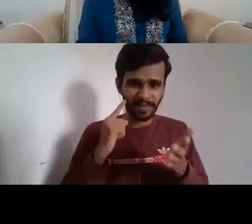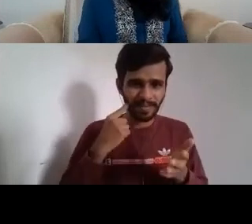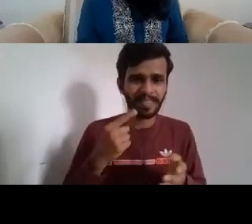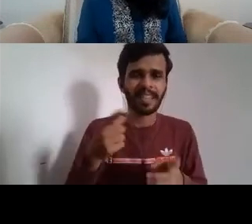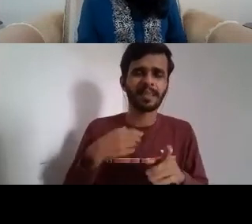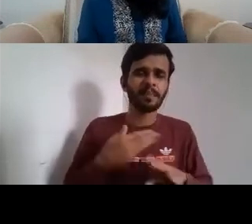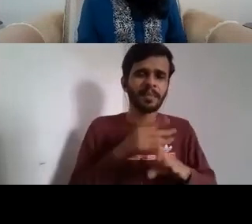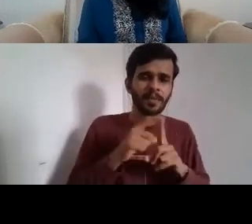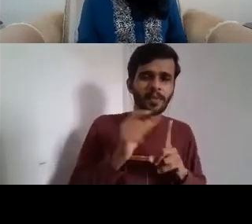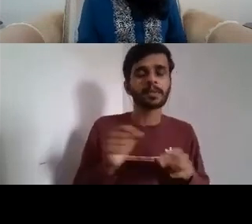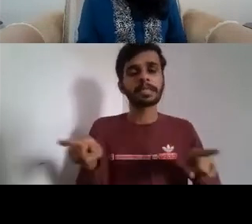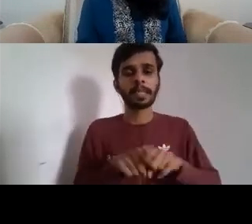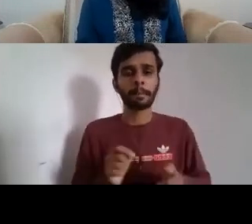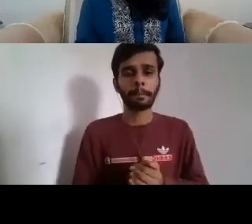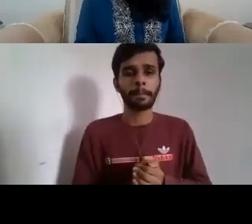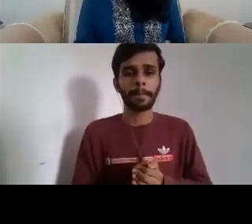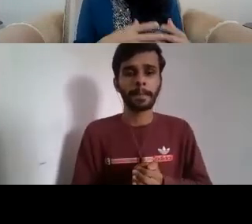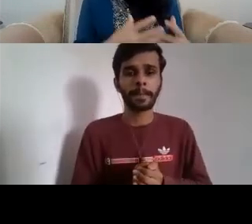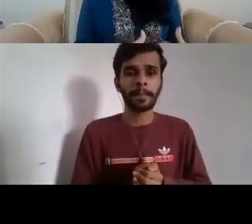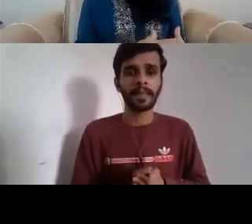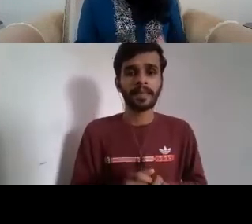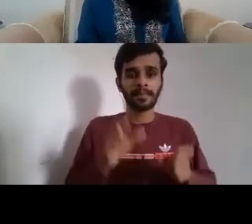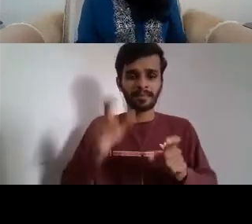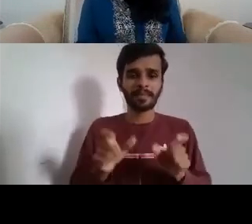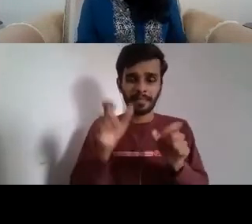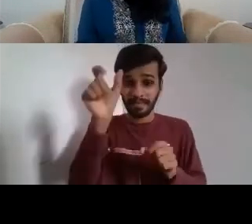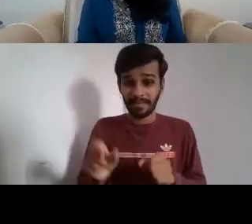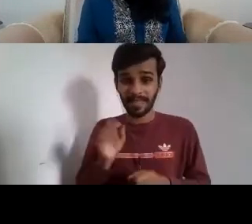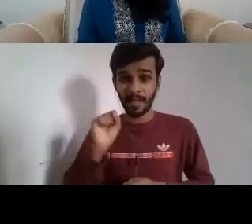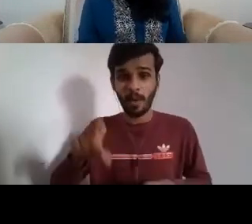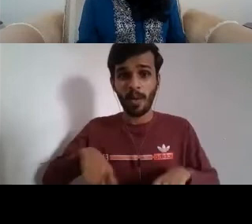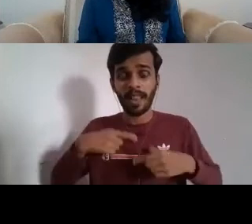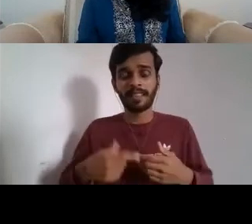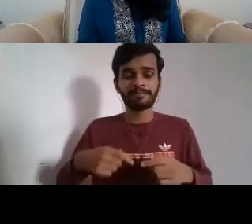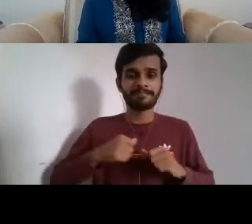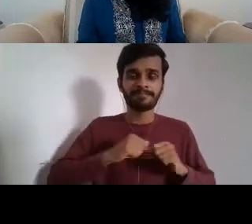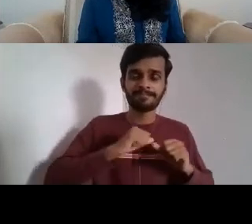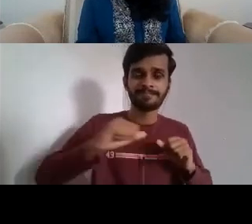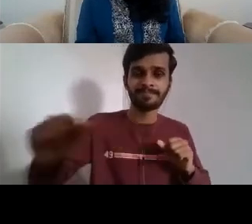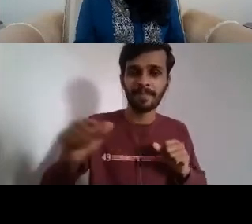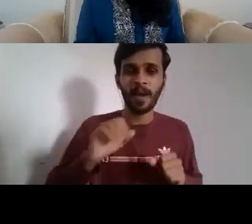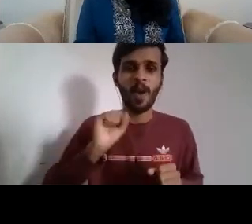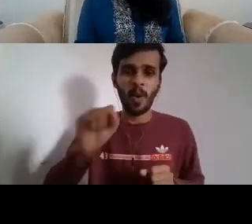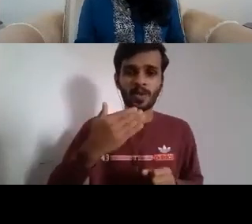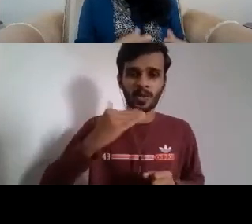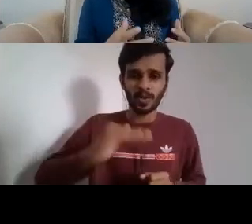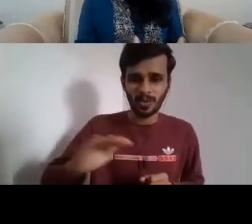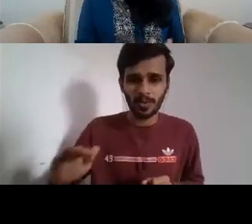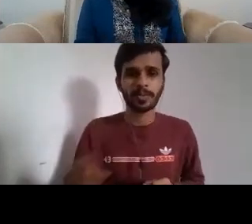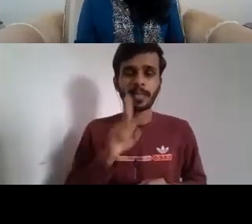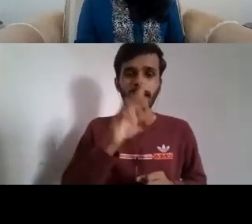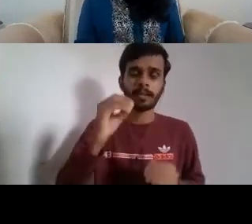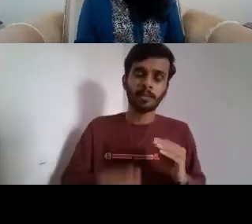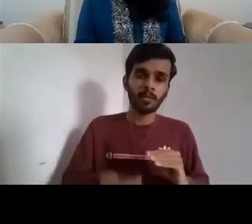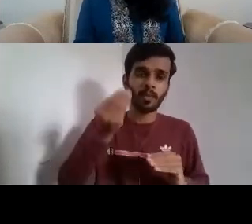His legacy lives on through hundreds of his students he left behind. Importantly, his